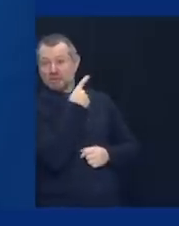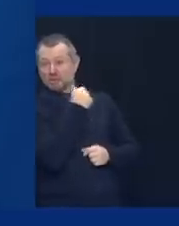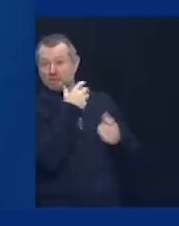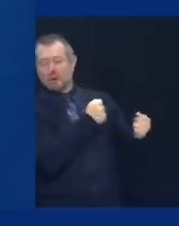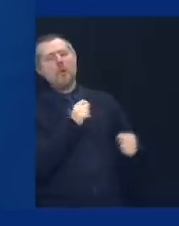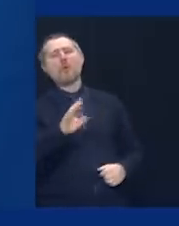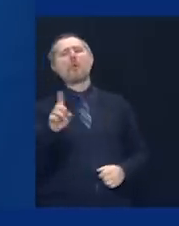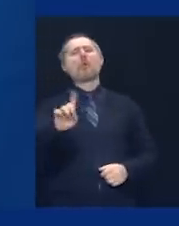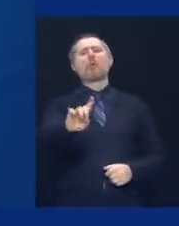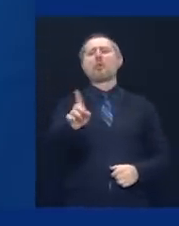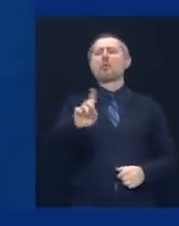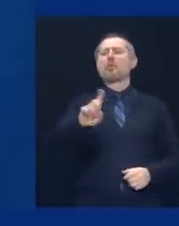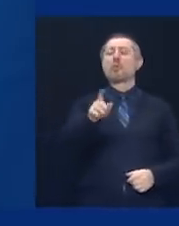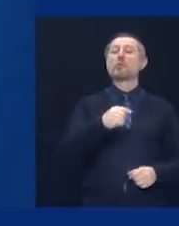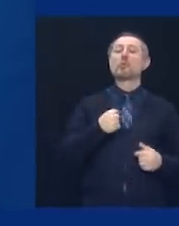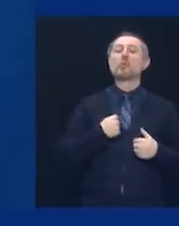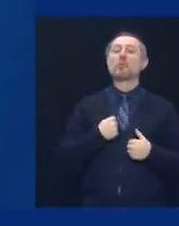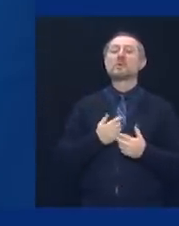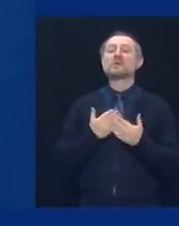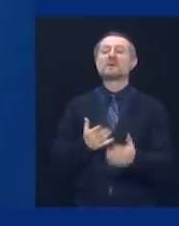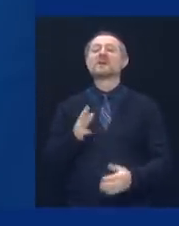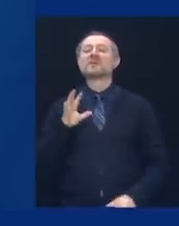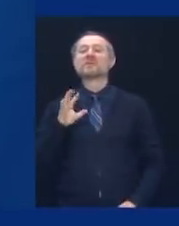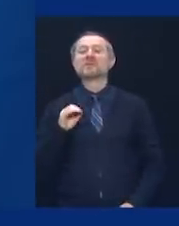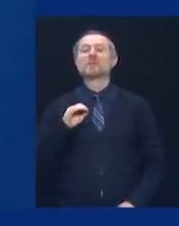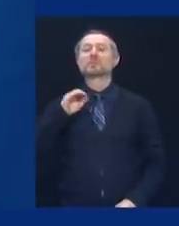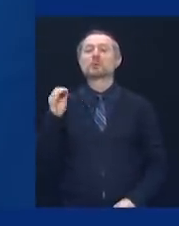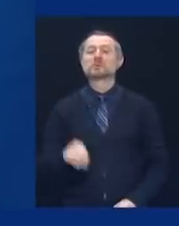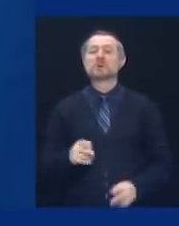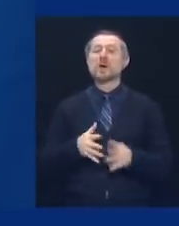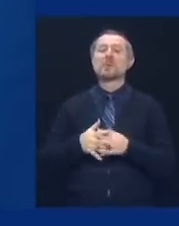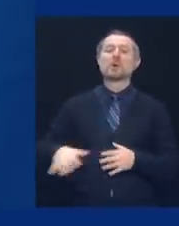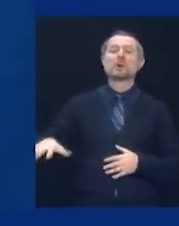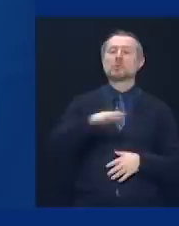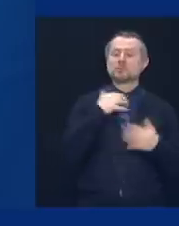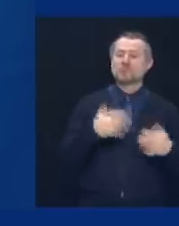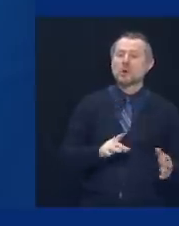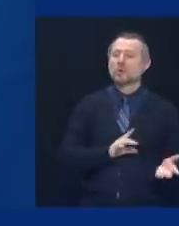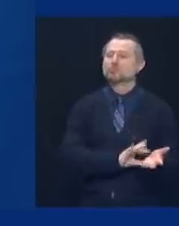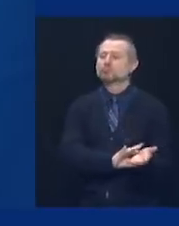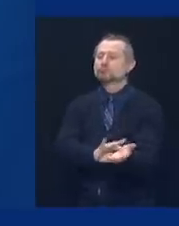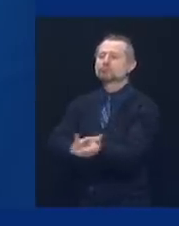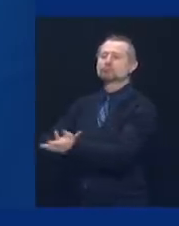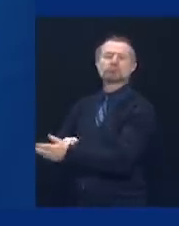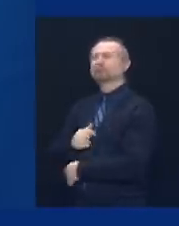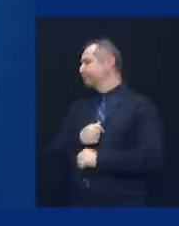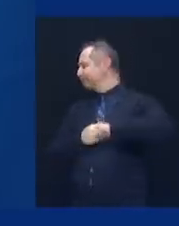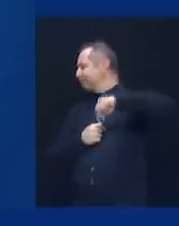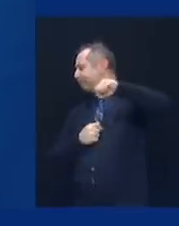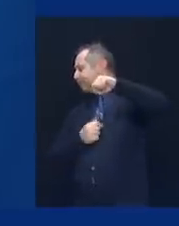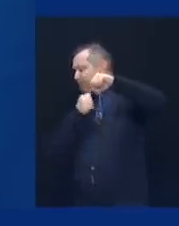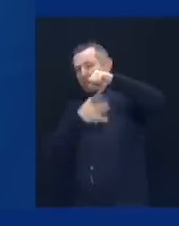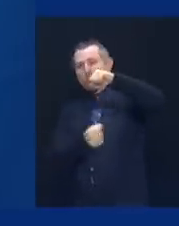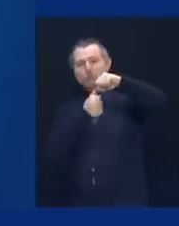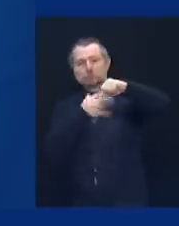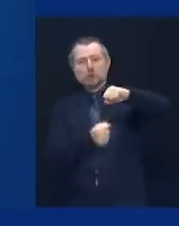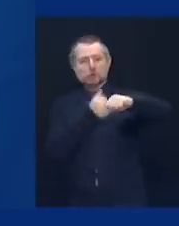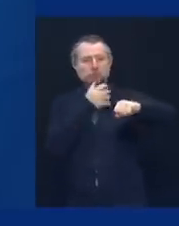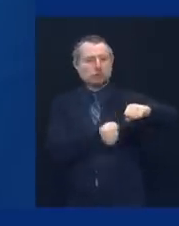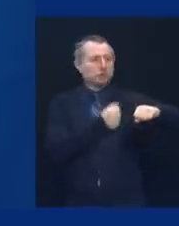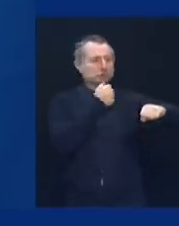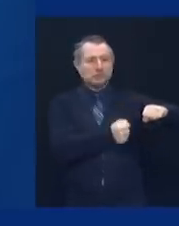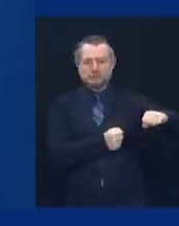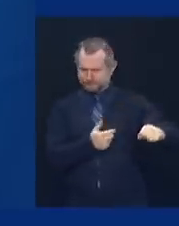suggesting. 50% of the American people said they don't trust the federal approval process. They did that